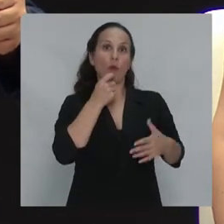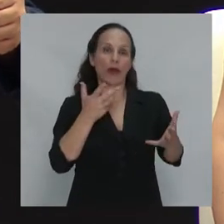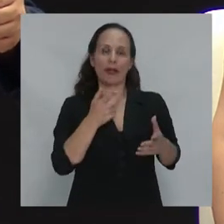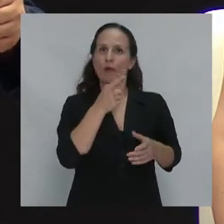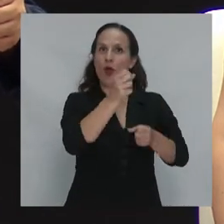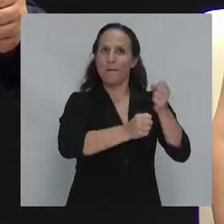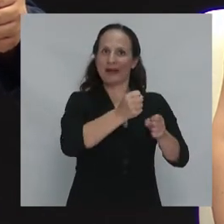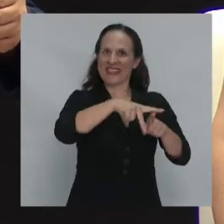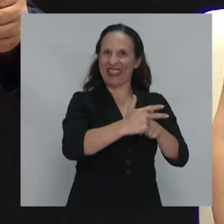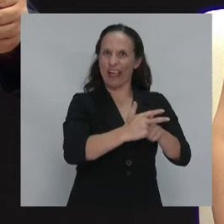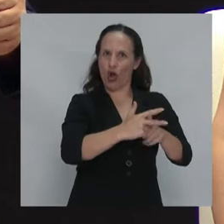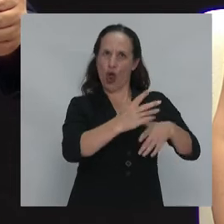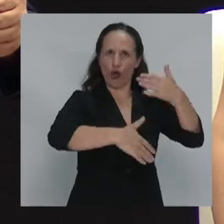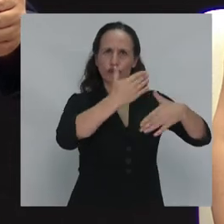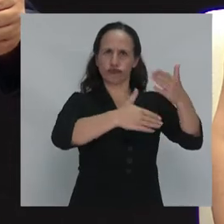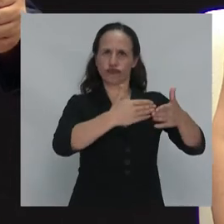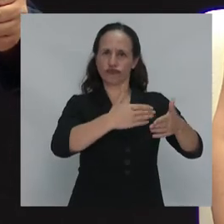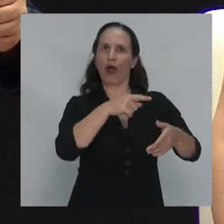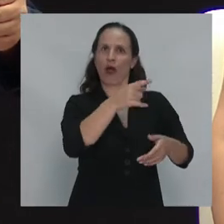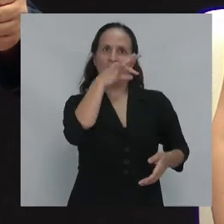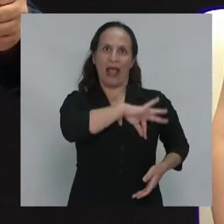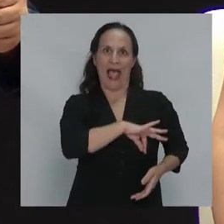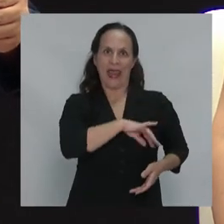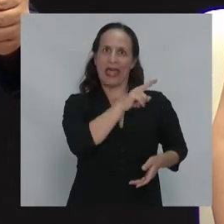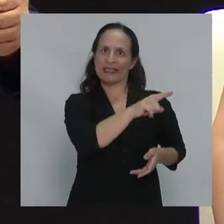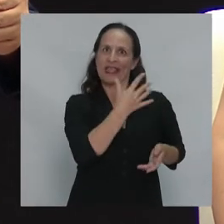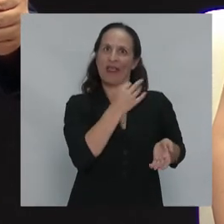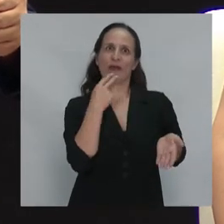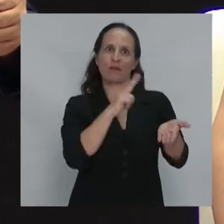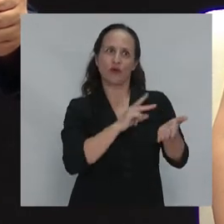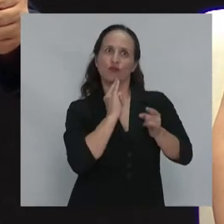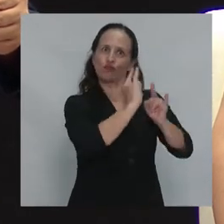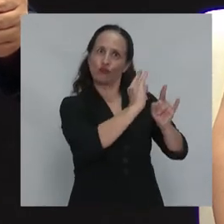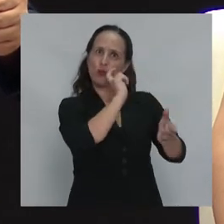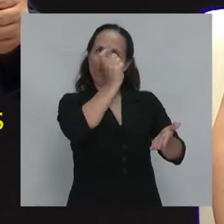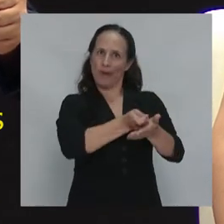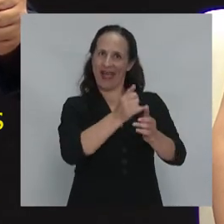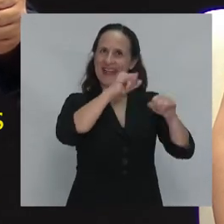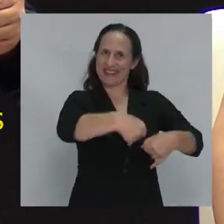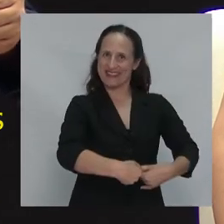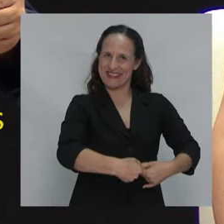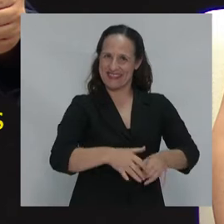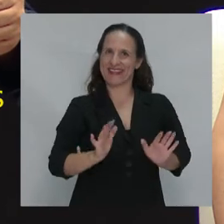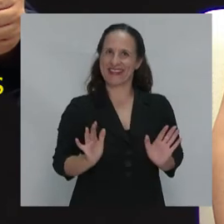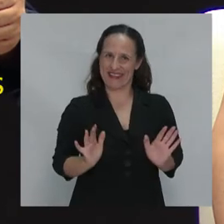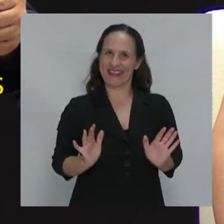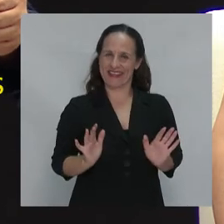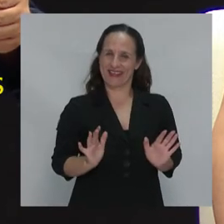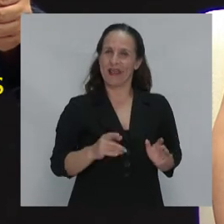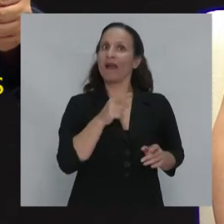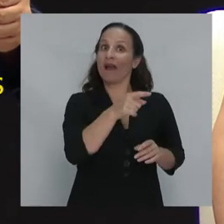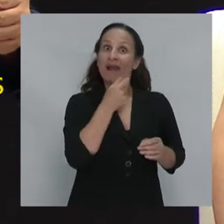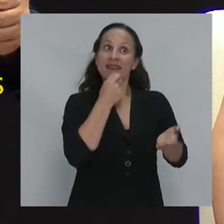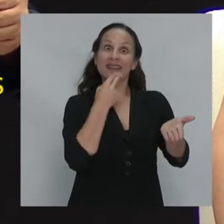in this respect, too. The funds gathered this way could be used to pay for global investments